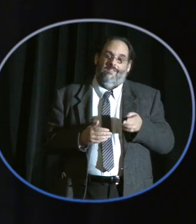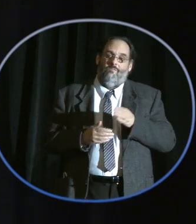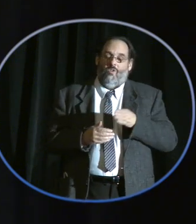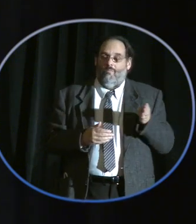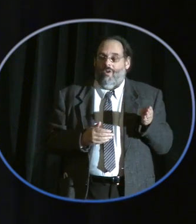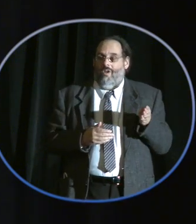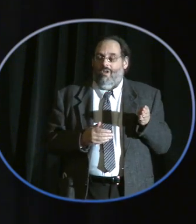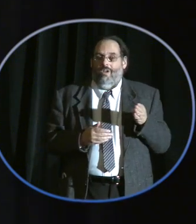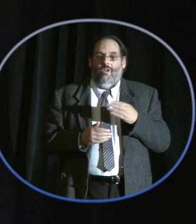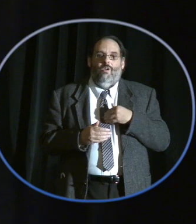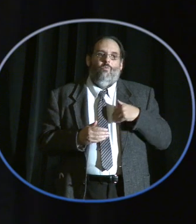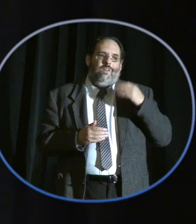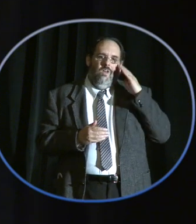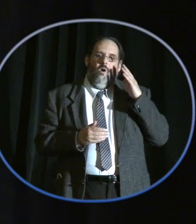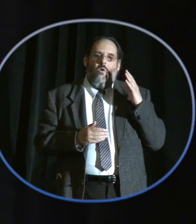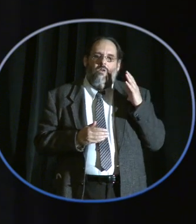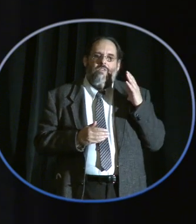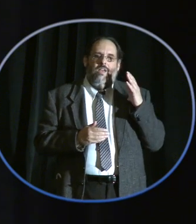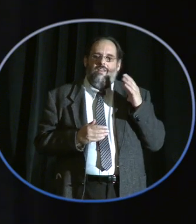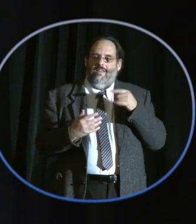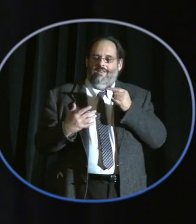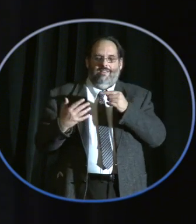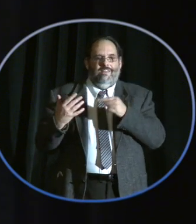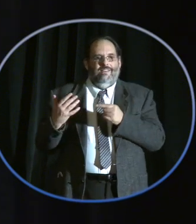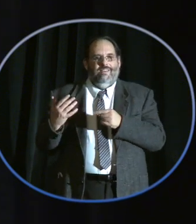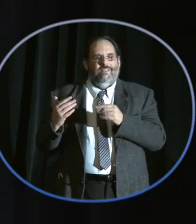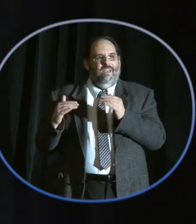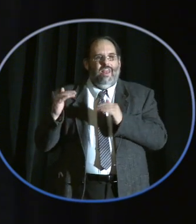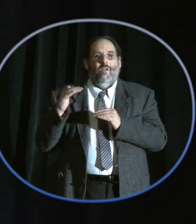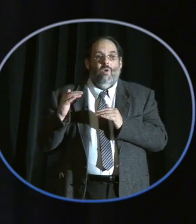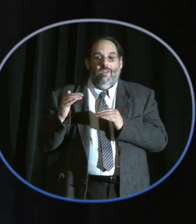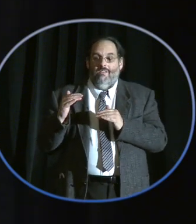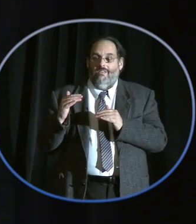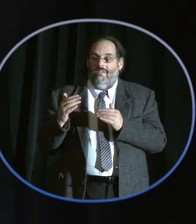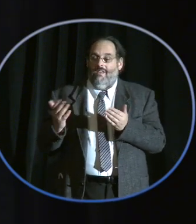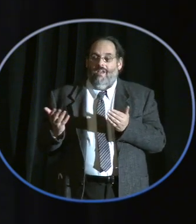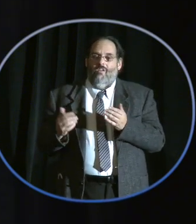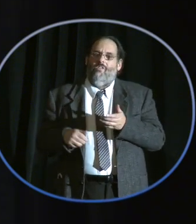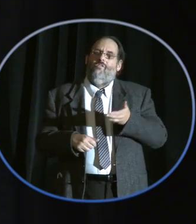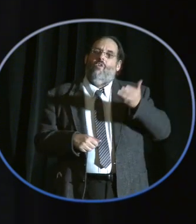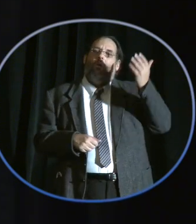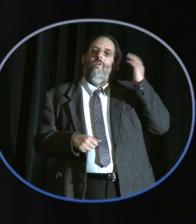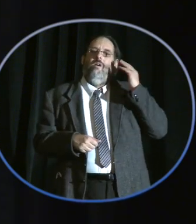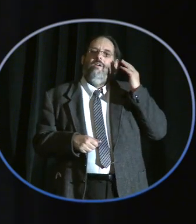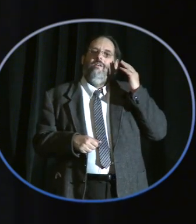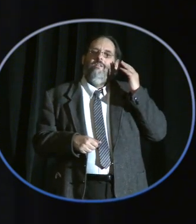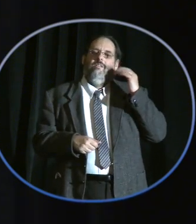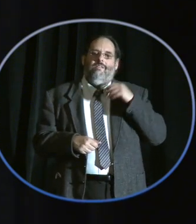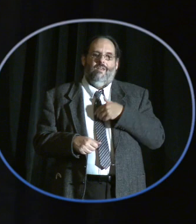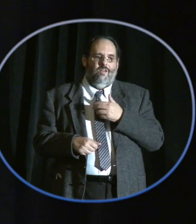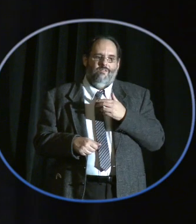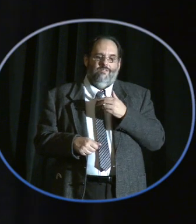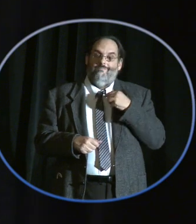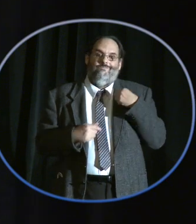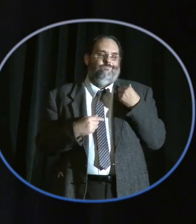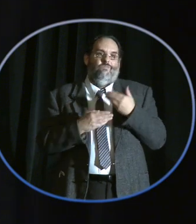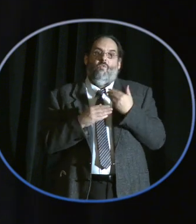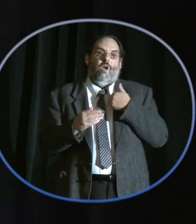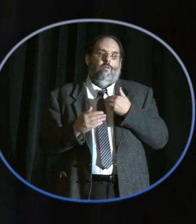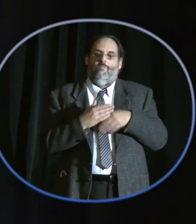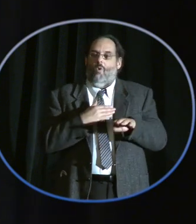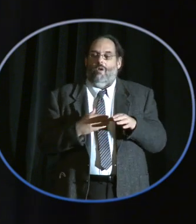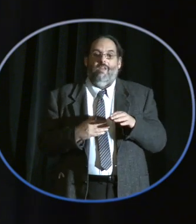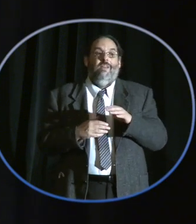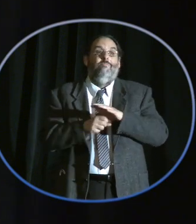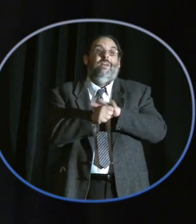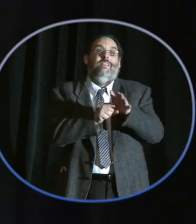Baltimore. We know that these inequities have existed for longer than I've been alive, right? The pandemic just made